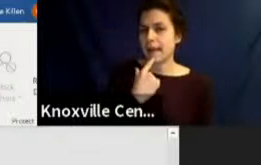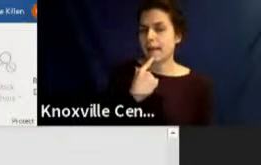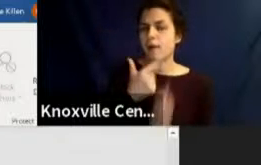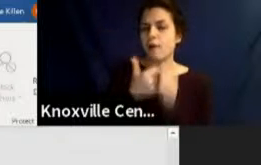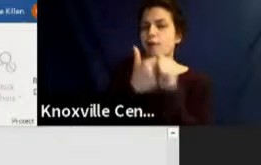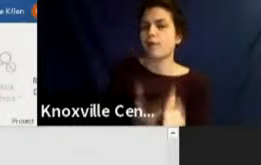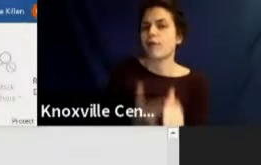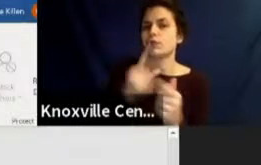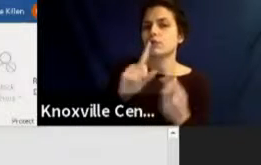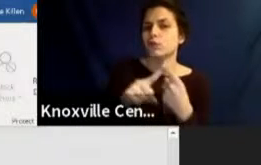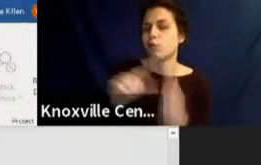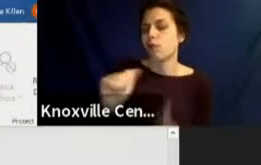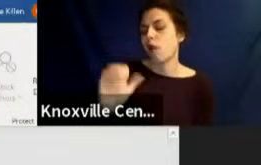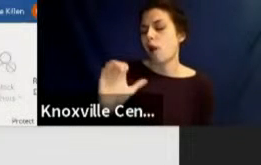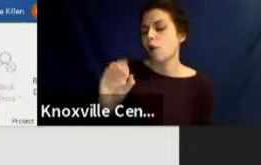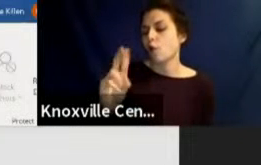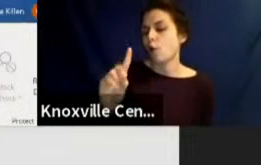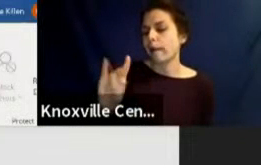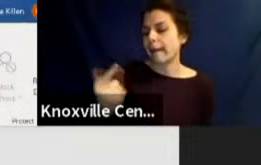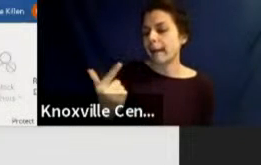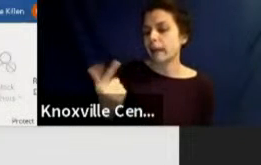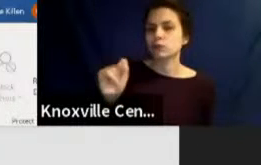from the State of Tennessee COVID-19 website.